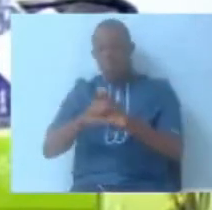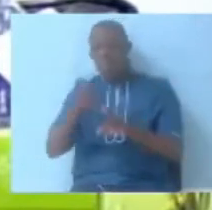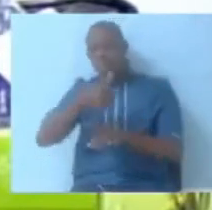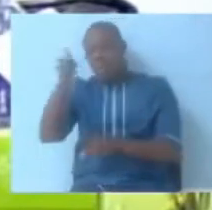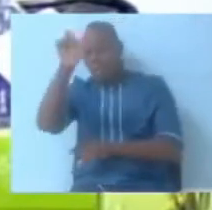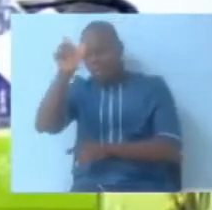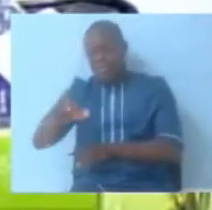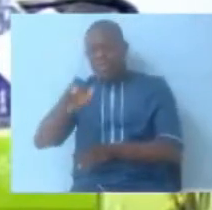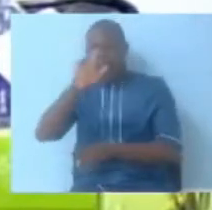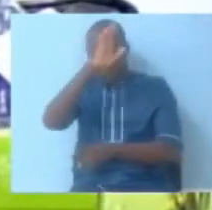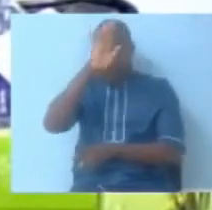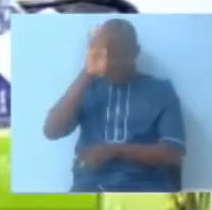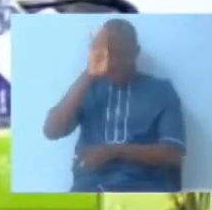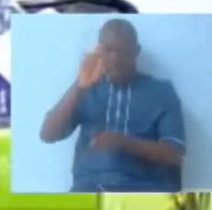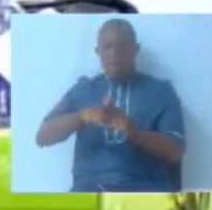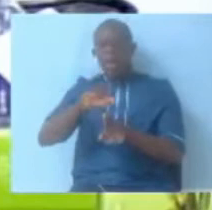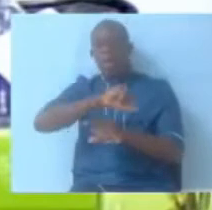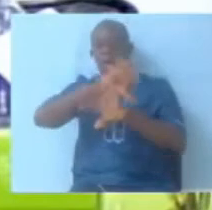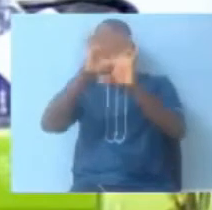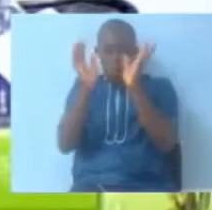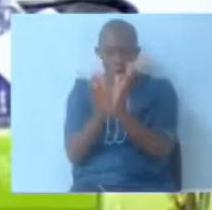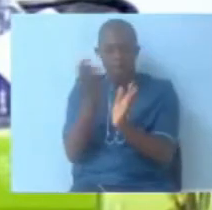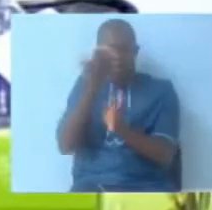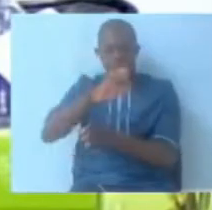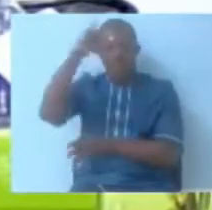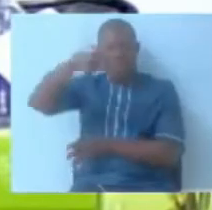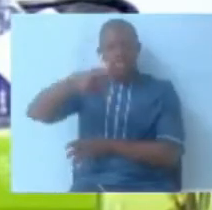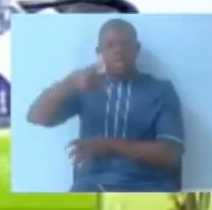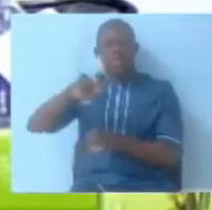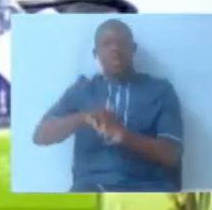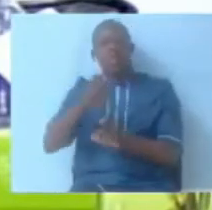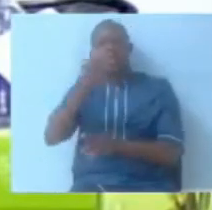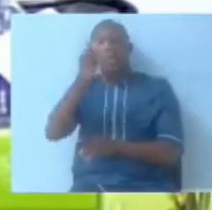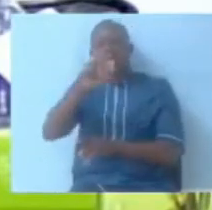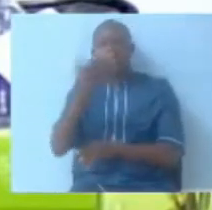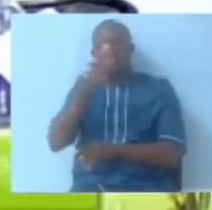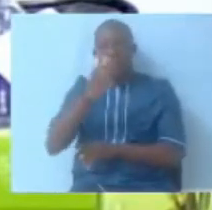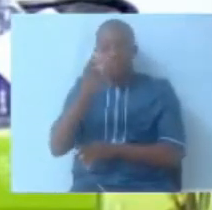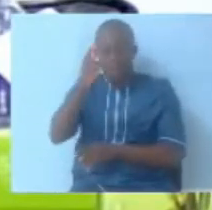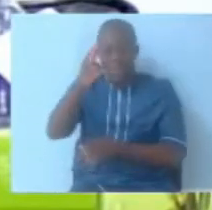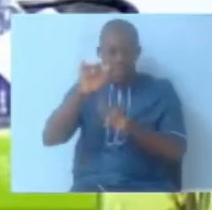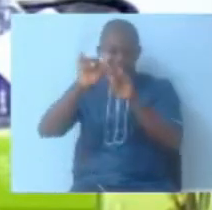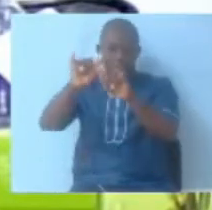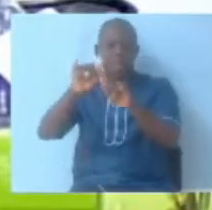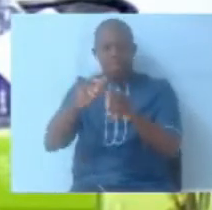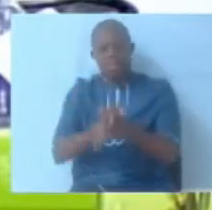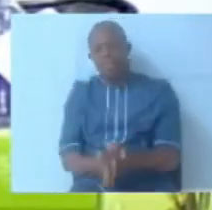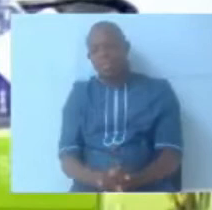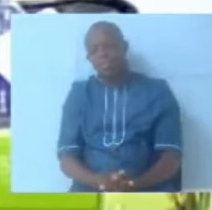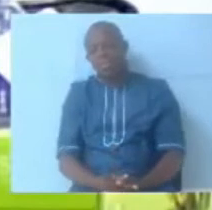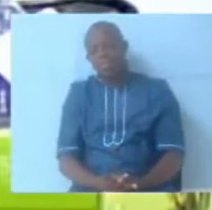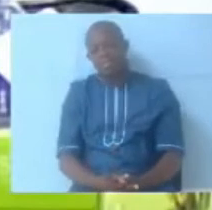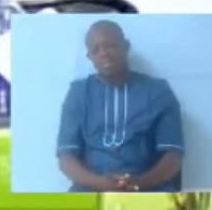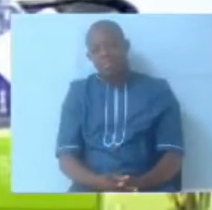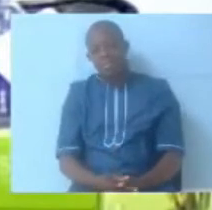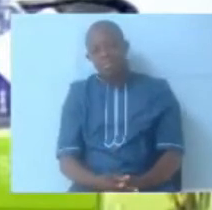Sadiq membenum Kanifing, and in Magistrate Onyang wabenum Base, bari telubena ta osilakilu mulekan kitinduro la karola banko